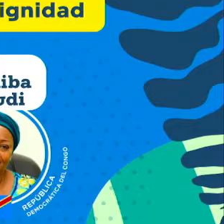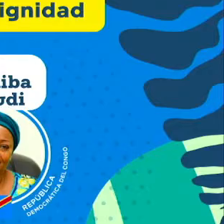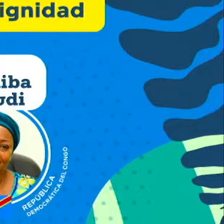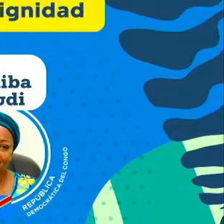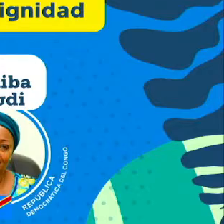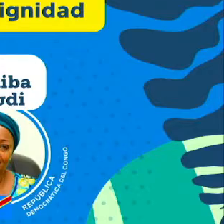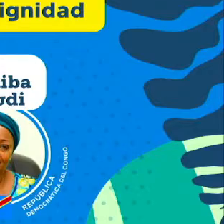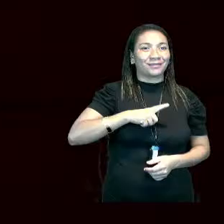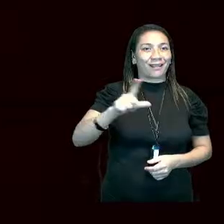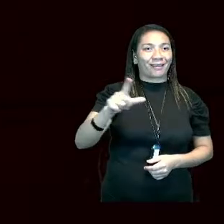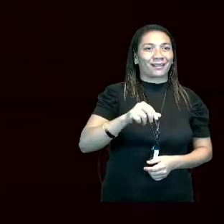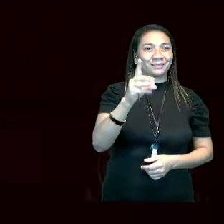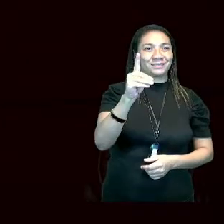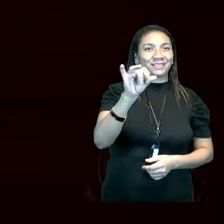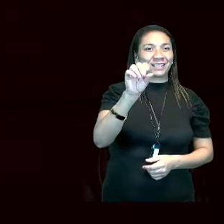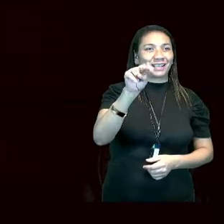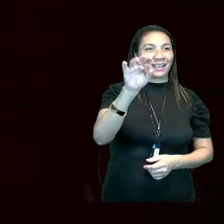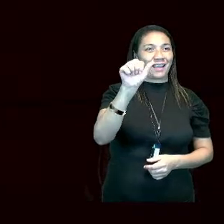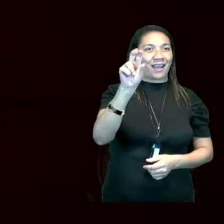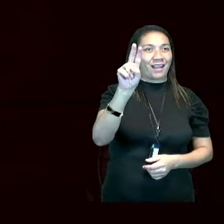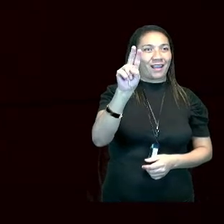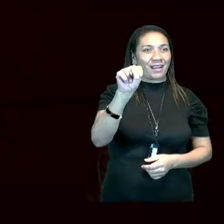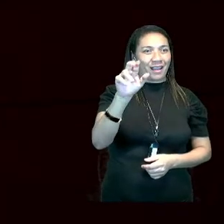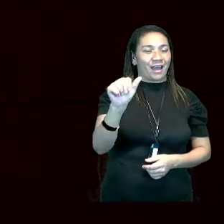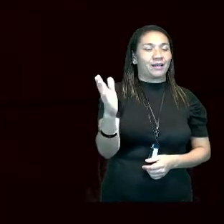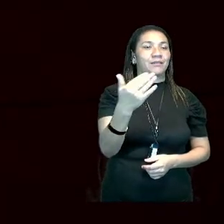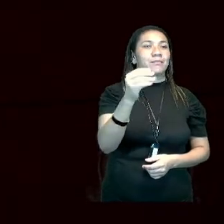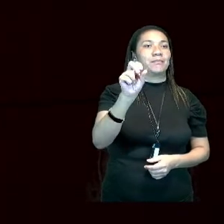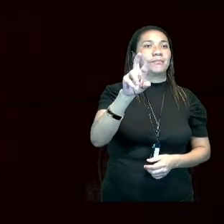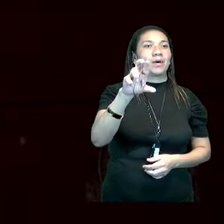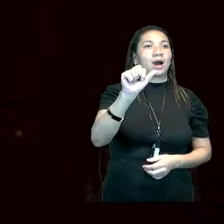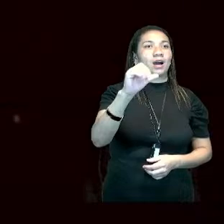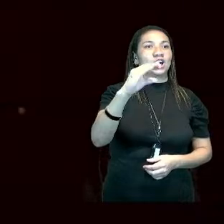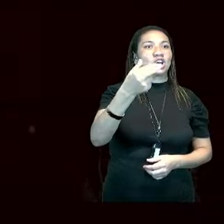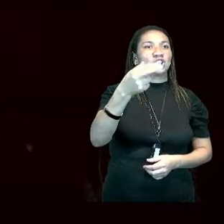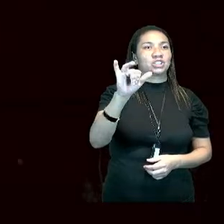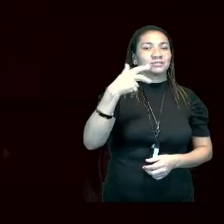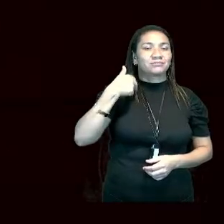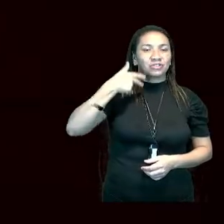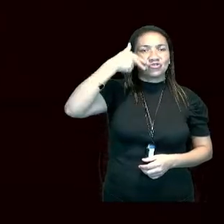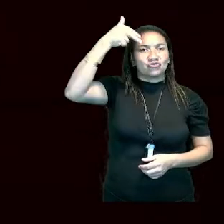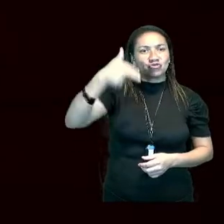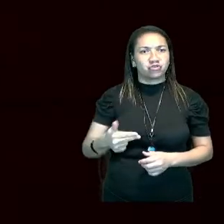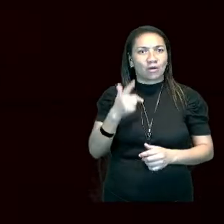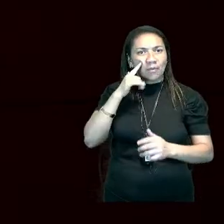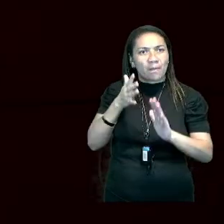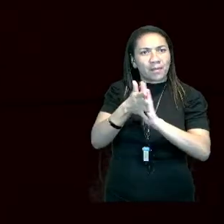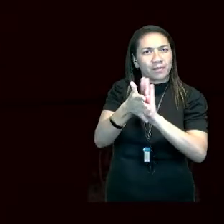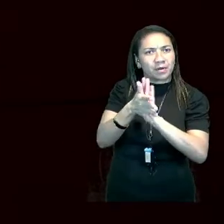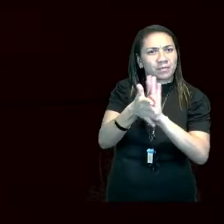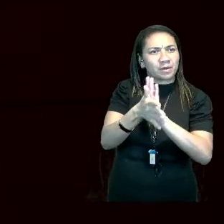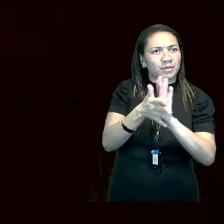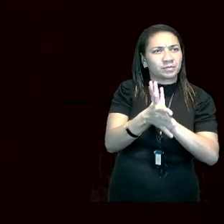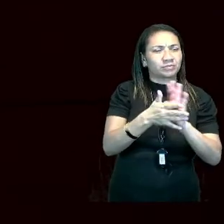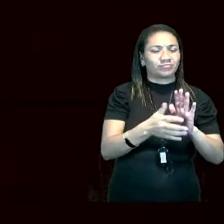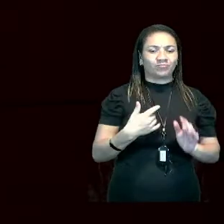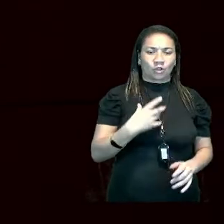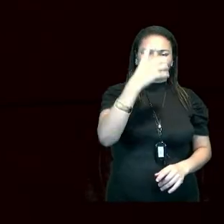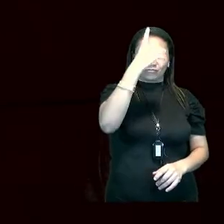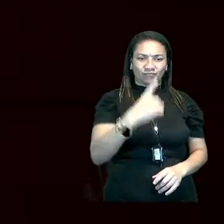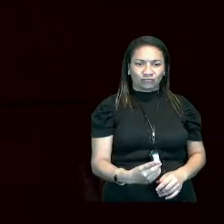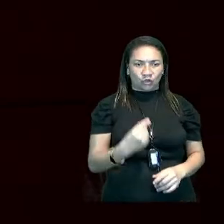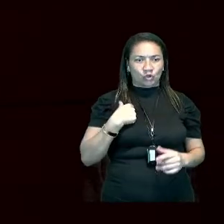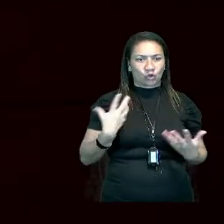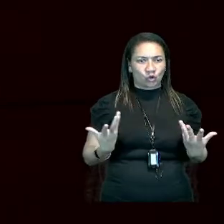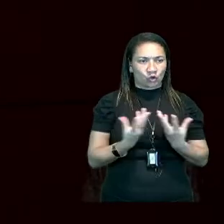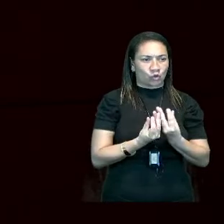Bechet, gave us important elements about the journey that these women have gone through to be able to be present